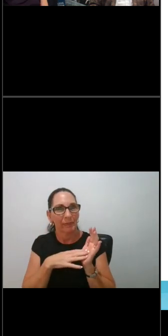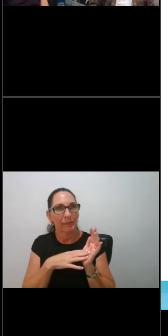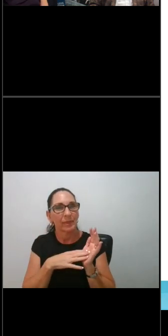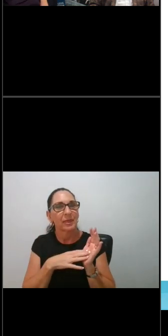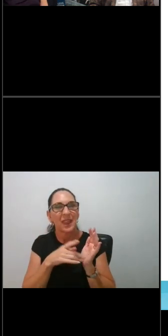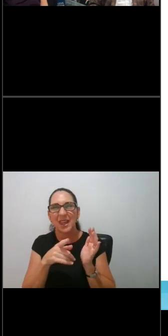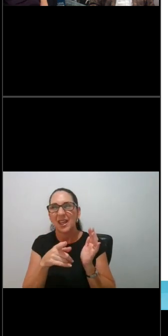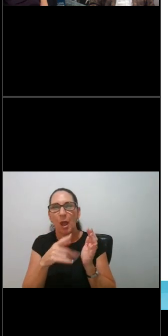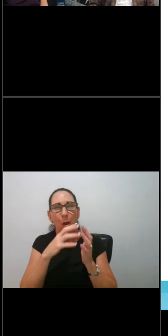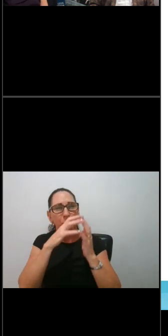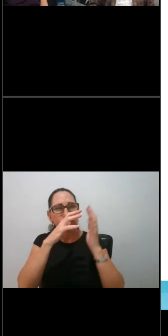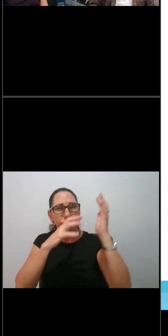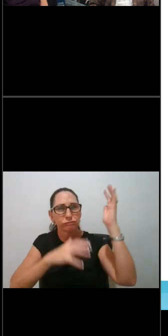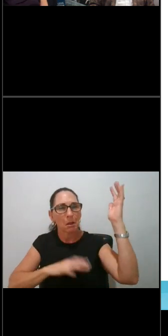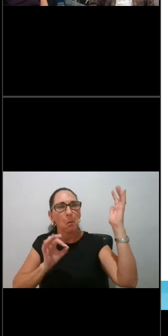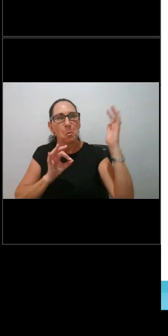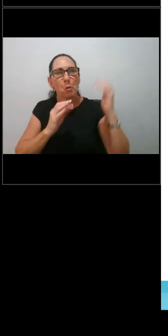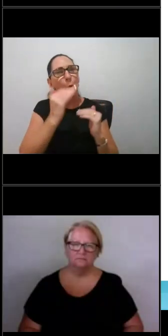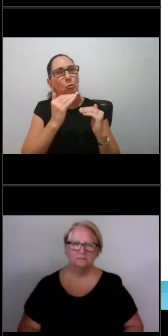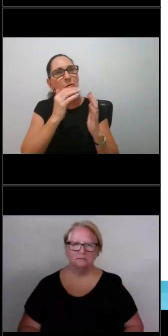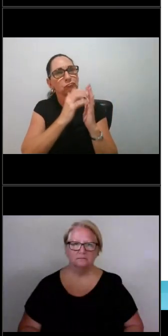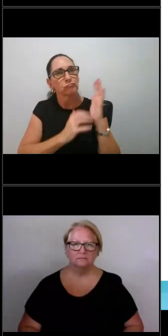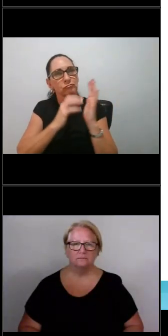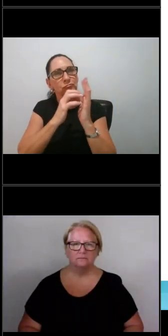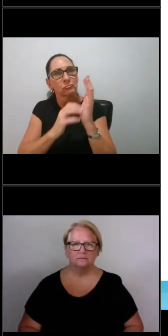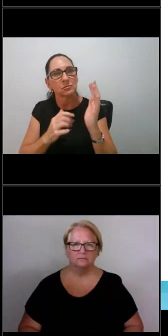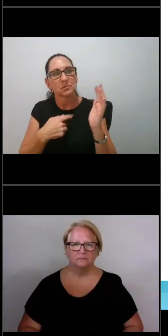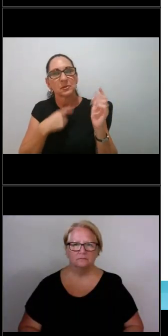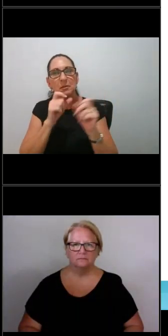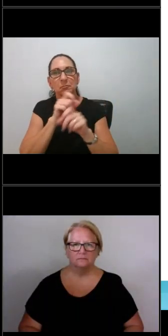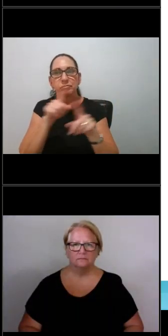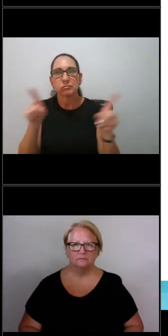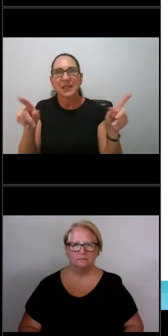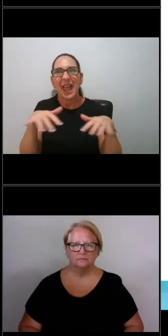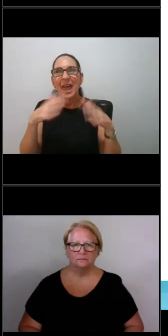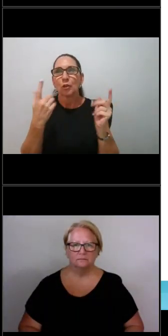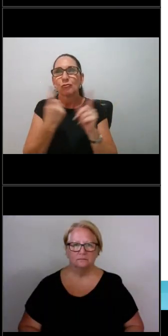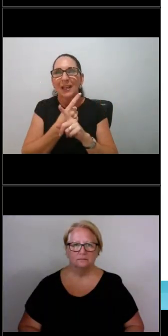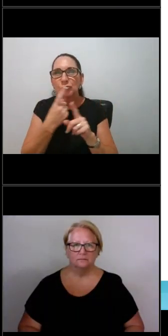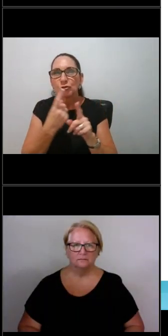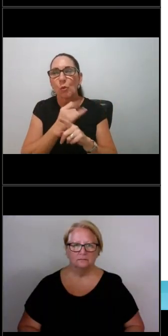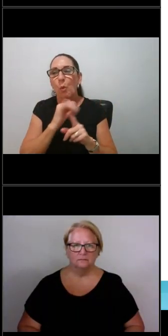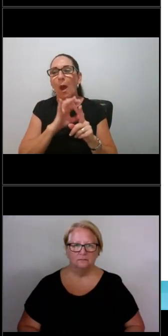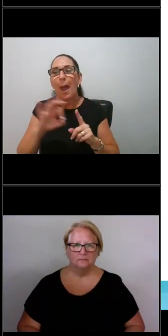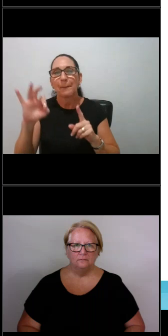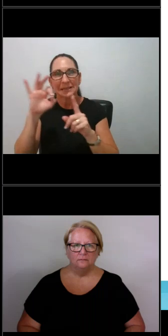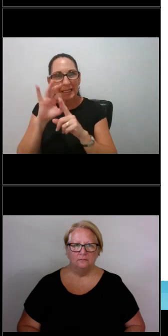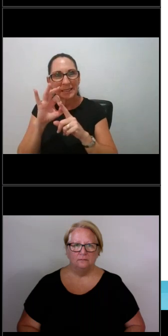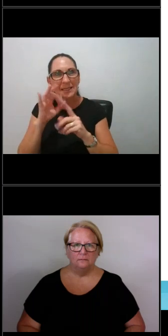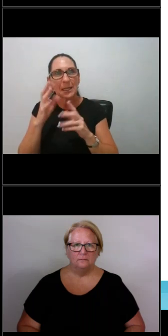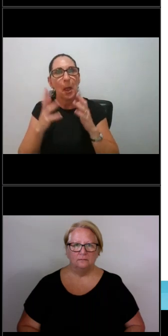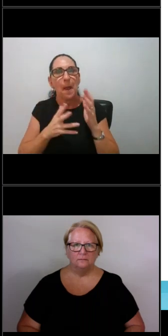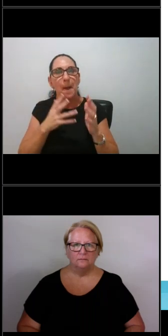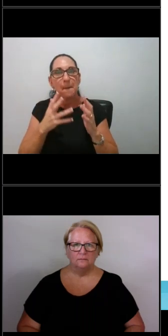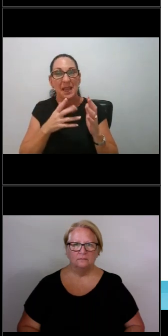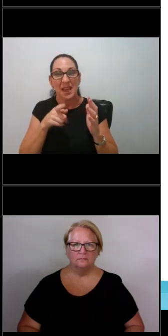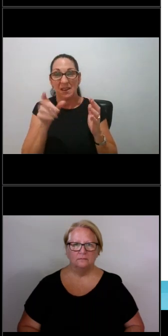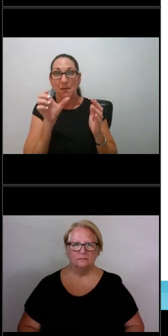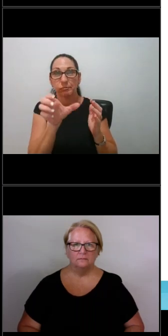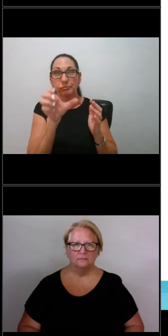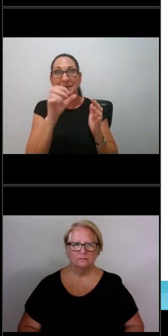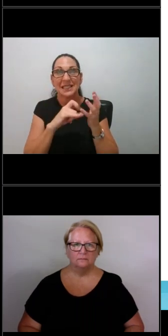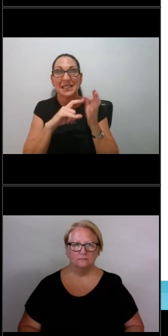quick read, but we're just sort of sending out updates of any changes, just a reminder really that we're there and how to refer to us. So if you scan on that link, you